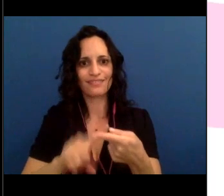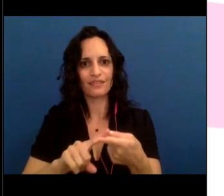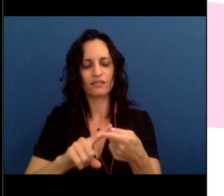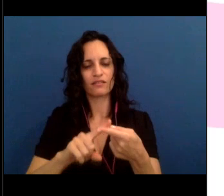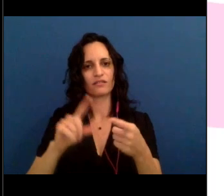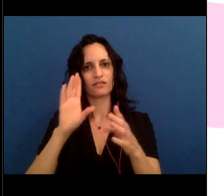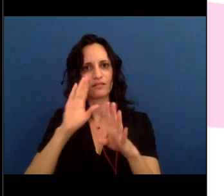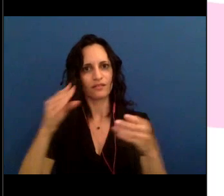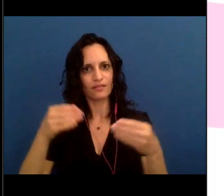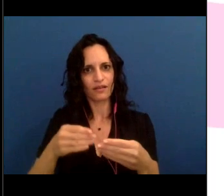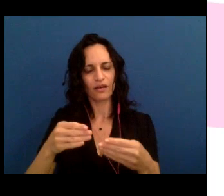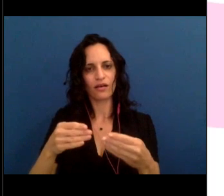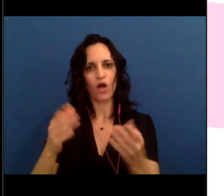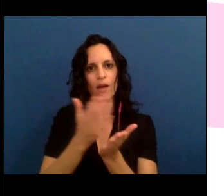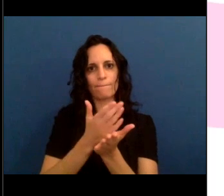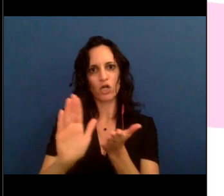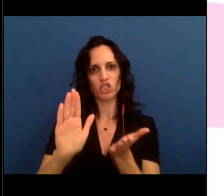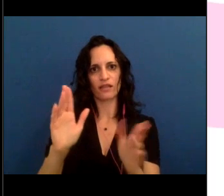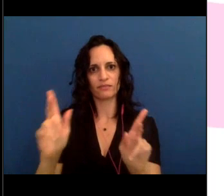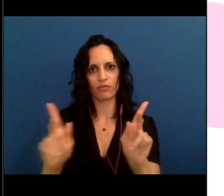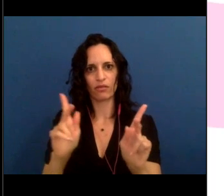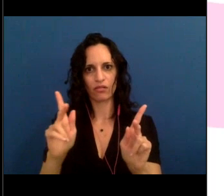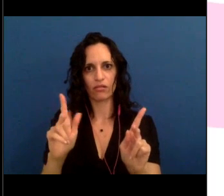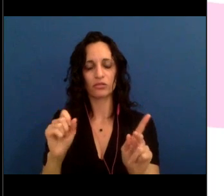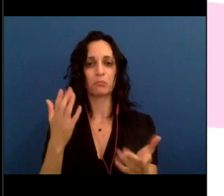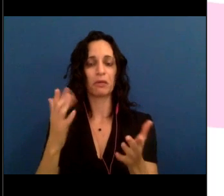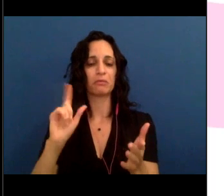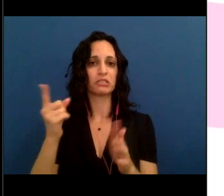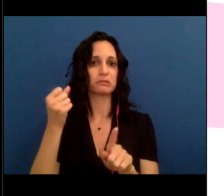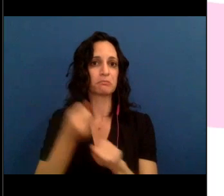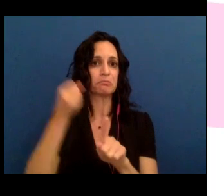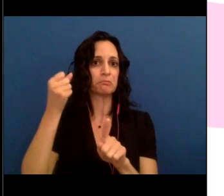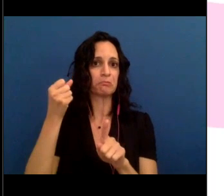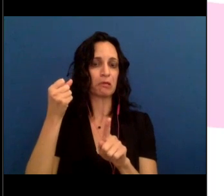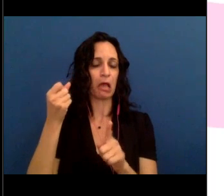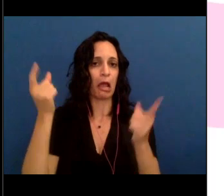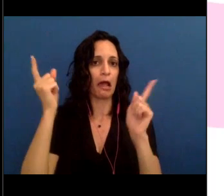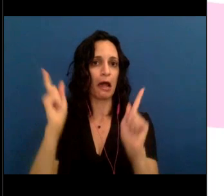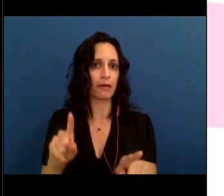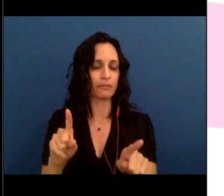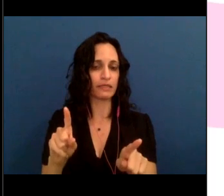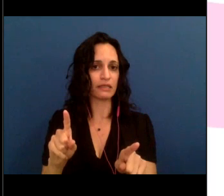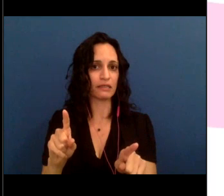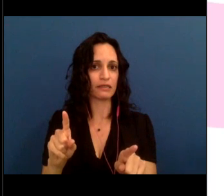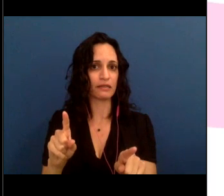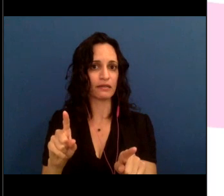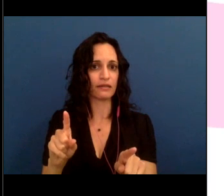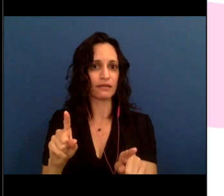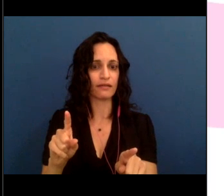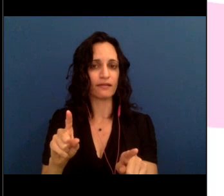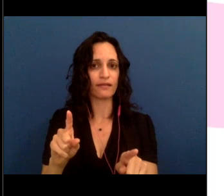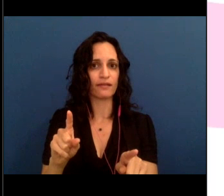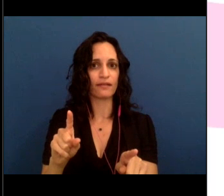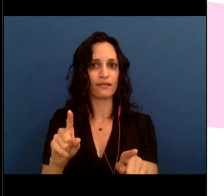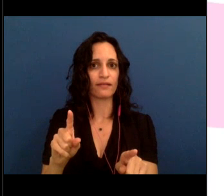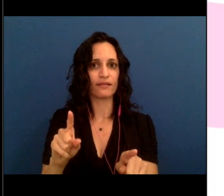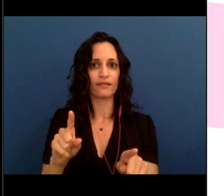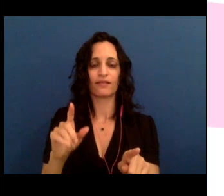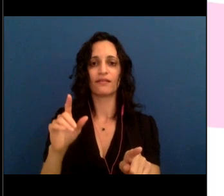right? And so it just so happens, maybe it's a coincidence, some might say, that those lines often line up